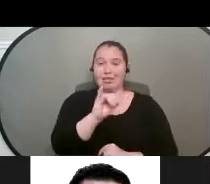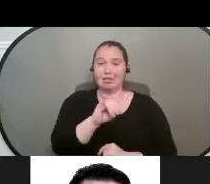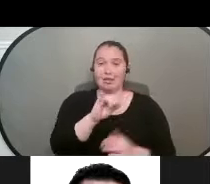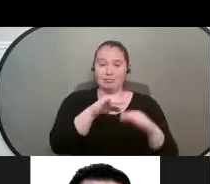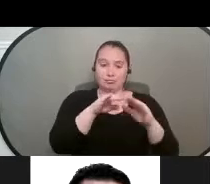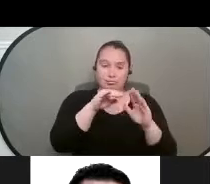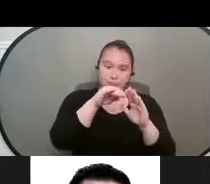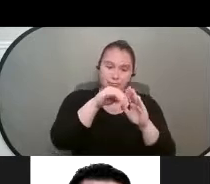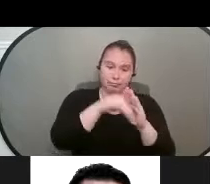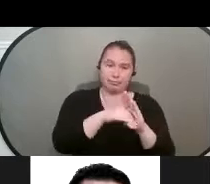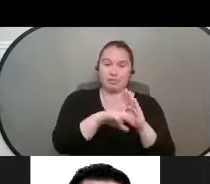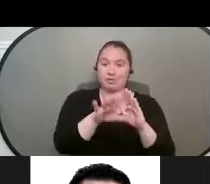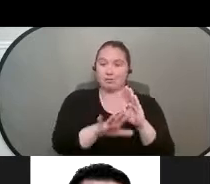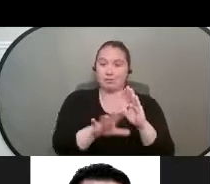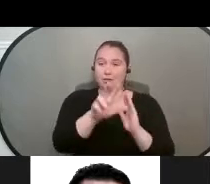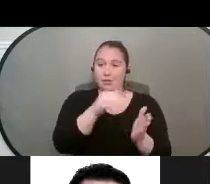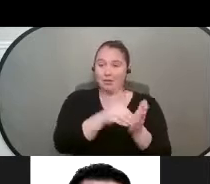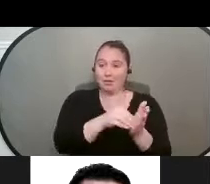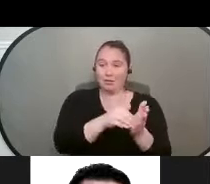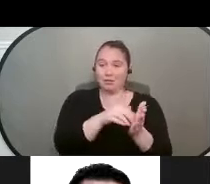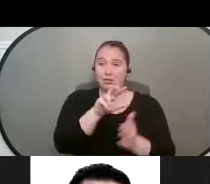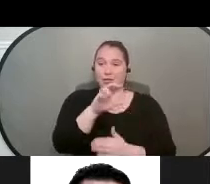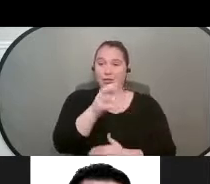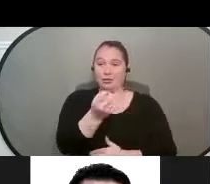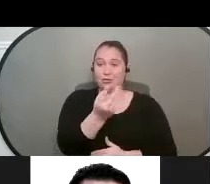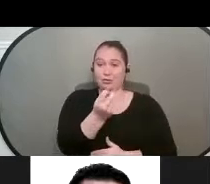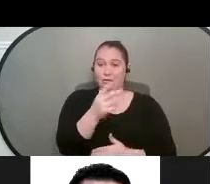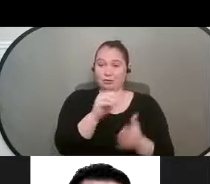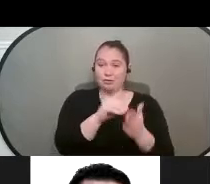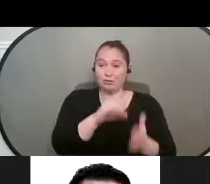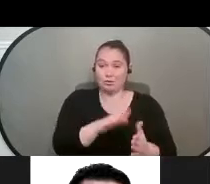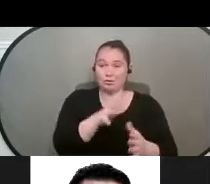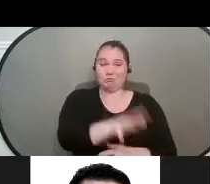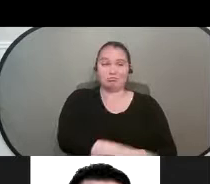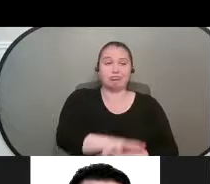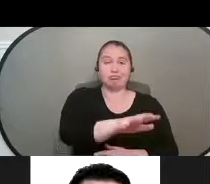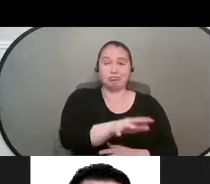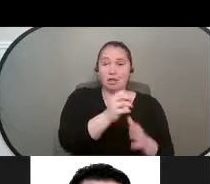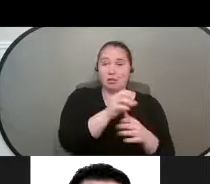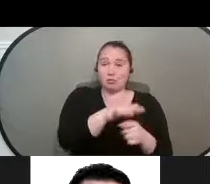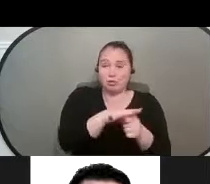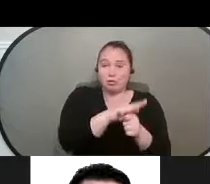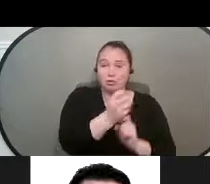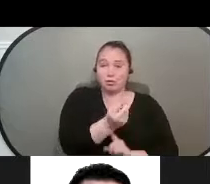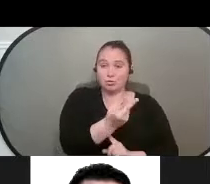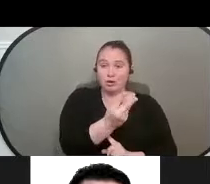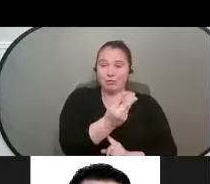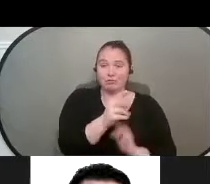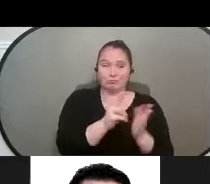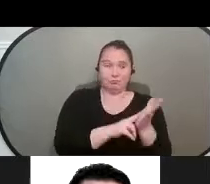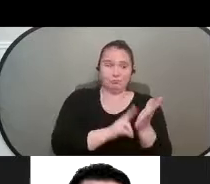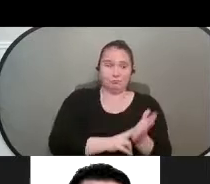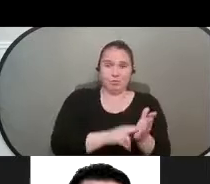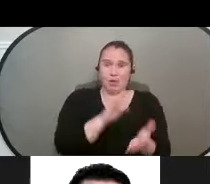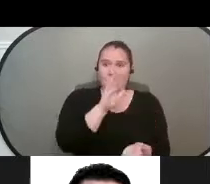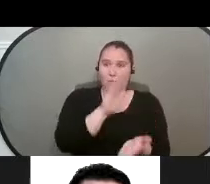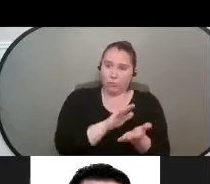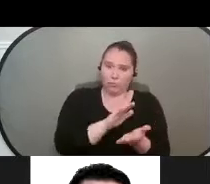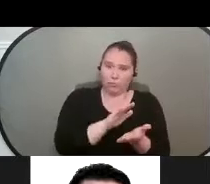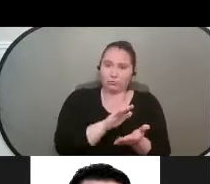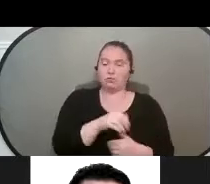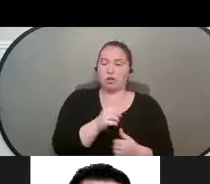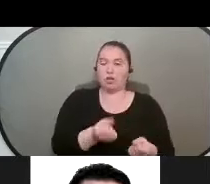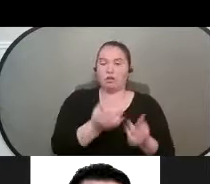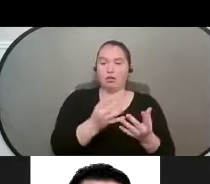about 3,312 students. So all across Region 12, the enrollment dropped pretty significantly.